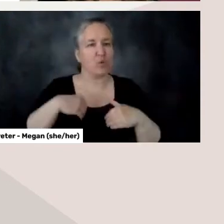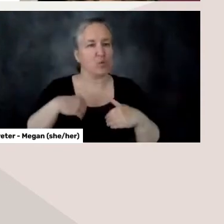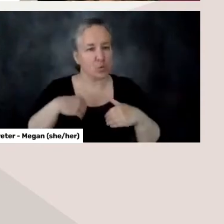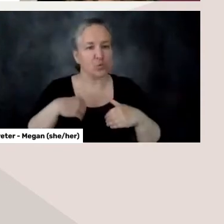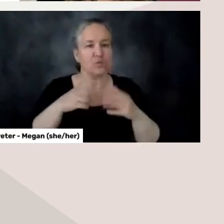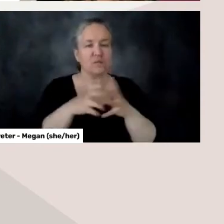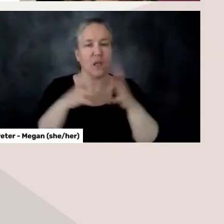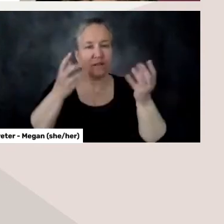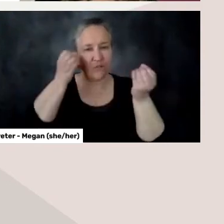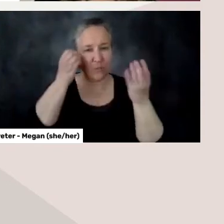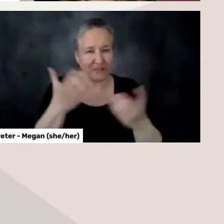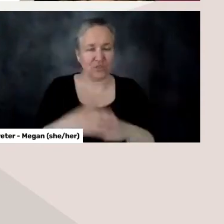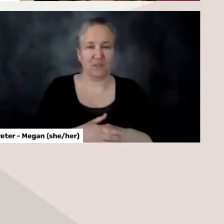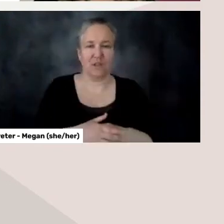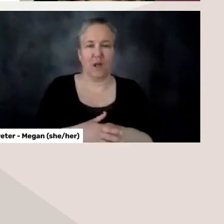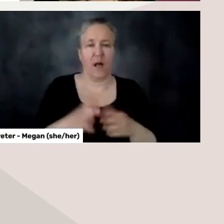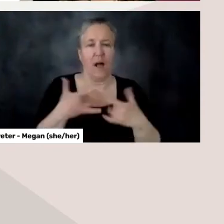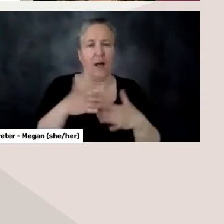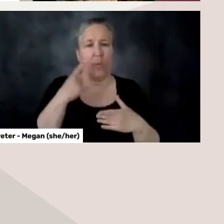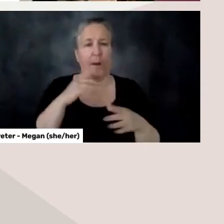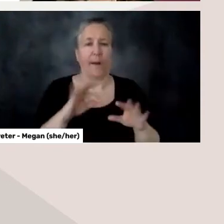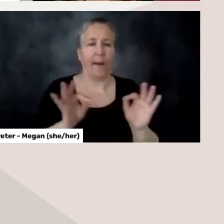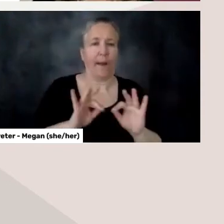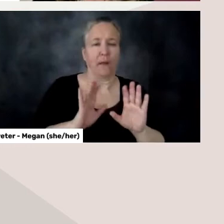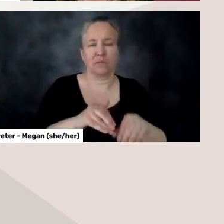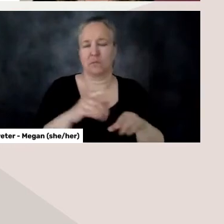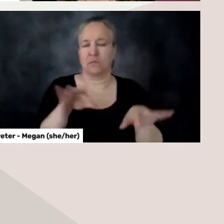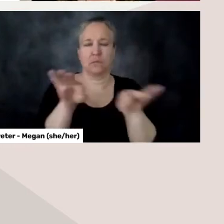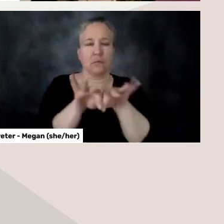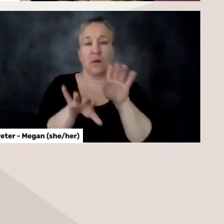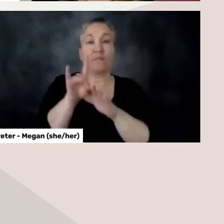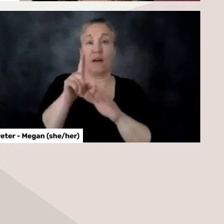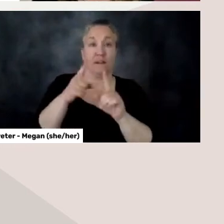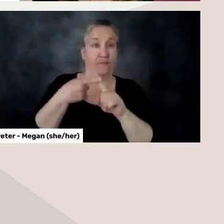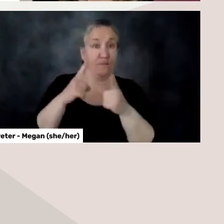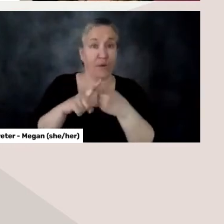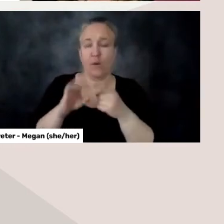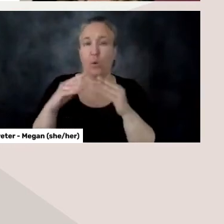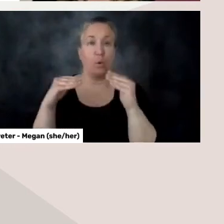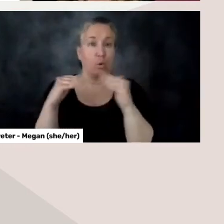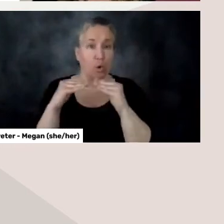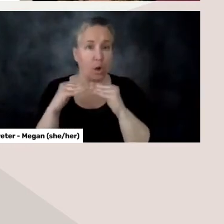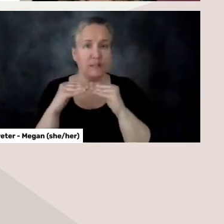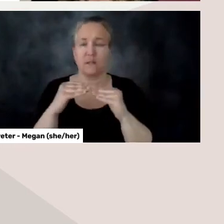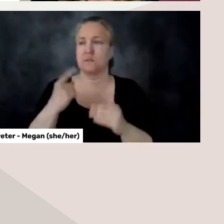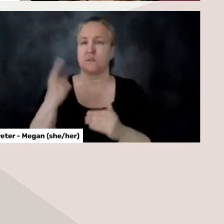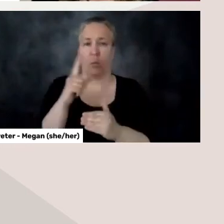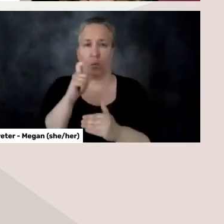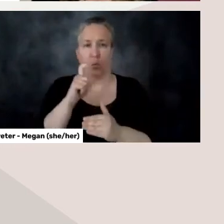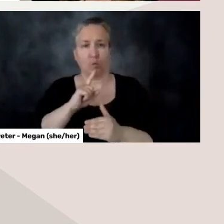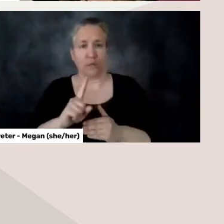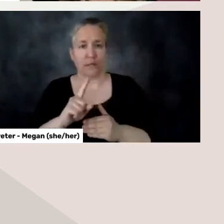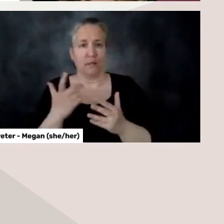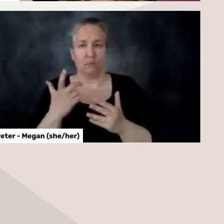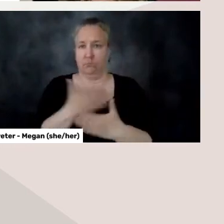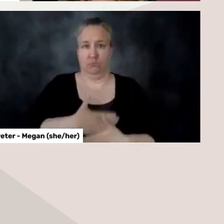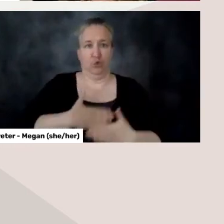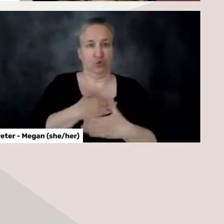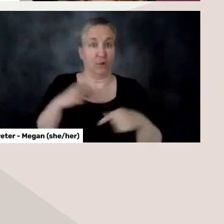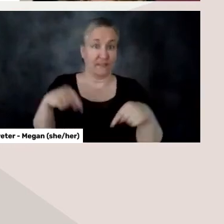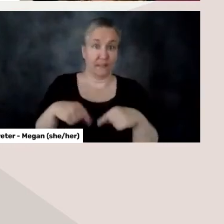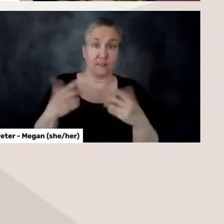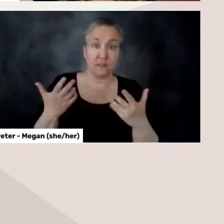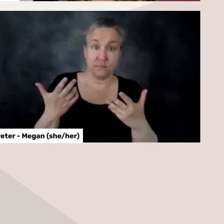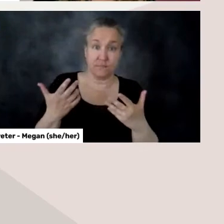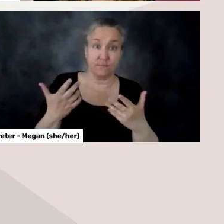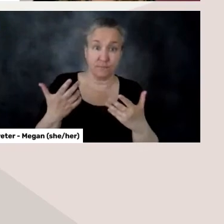of information, and I don't want to minimize that. So maybe you find a friend or a colleague or someone who really enjoys this